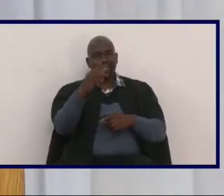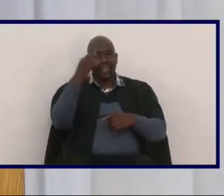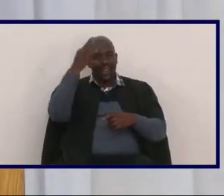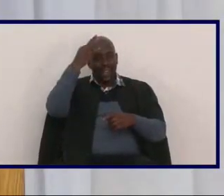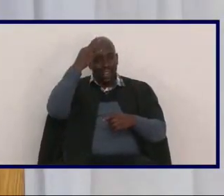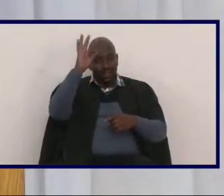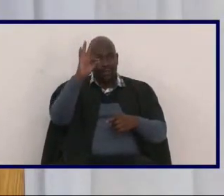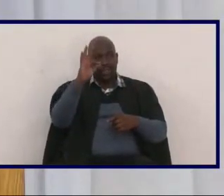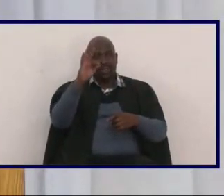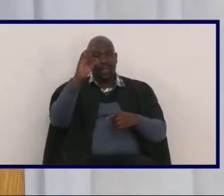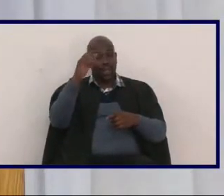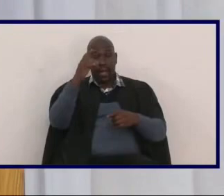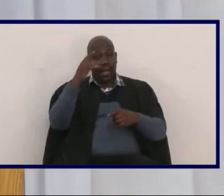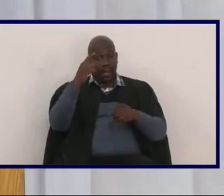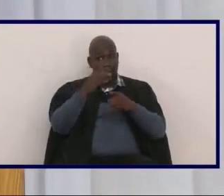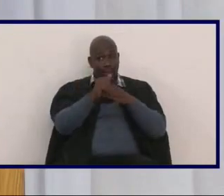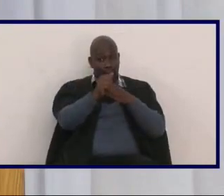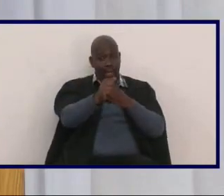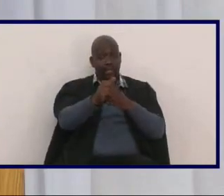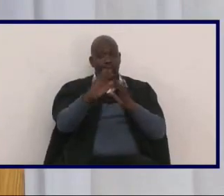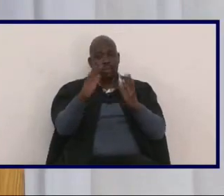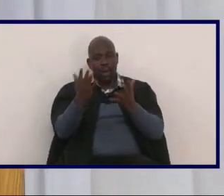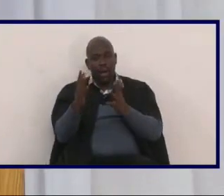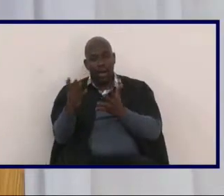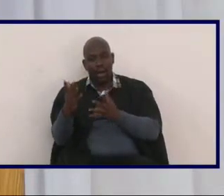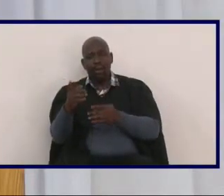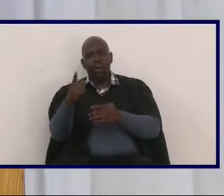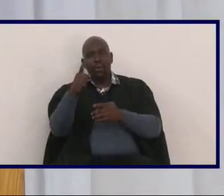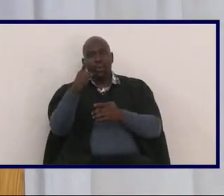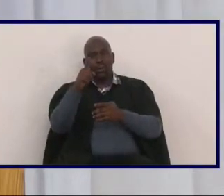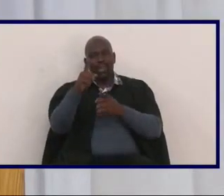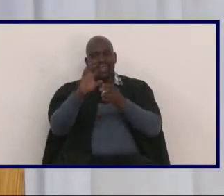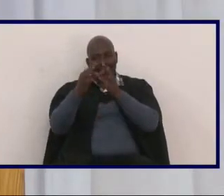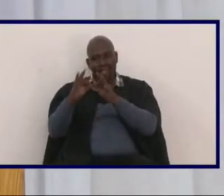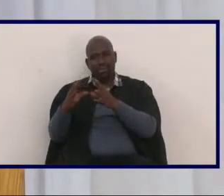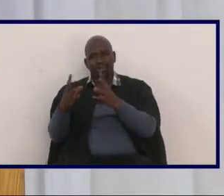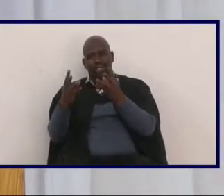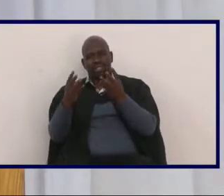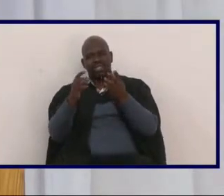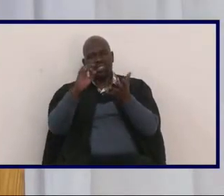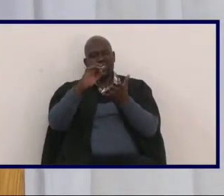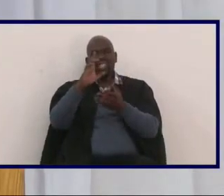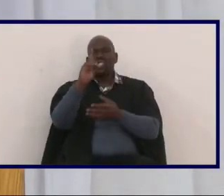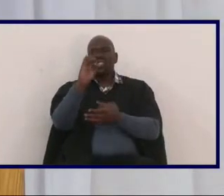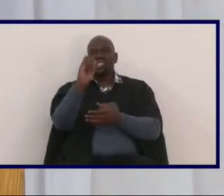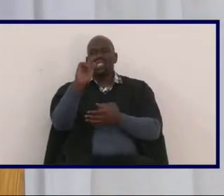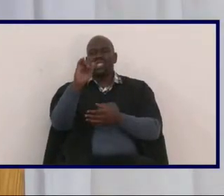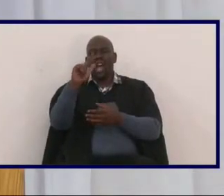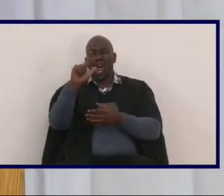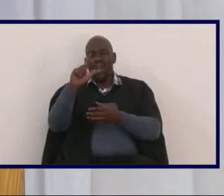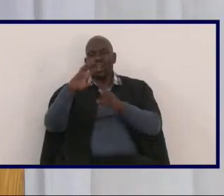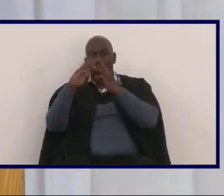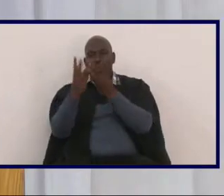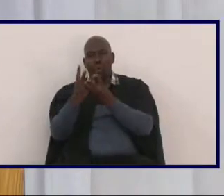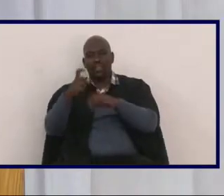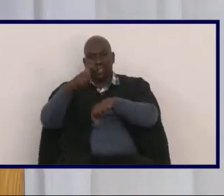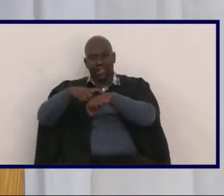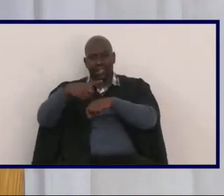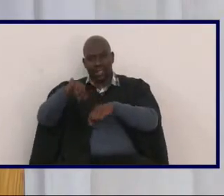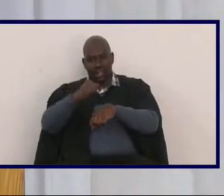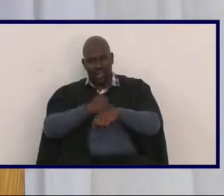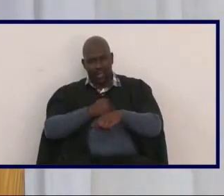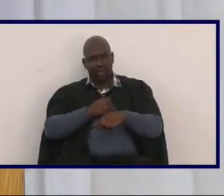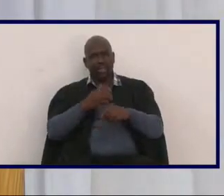time and the way in which we organize ourselves, our institutions, our society around